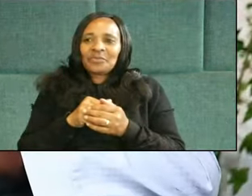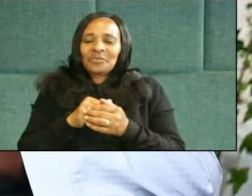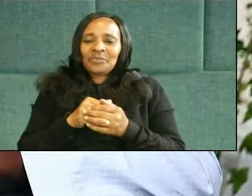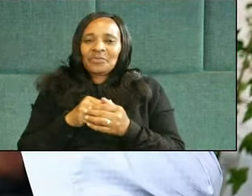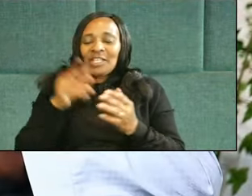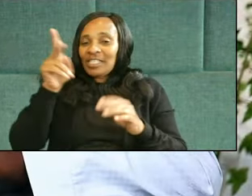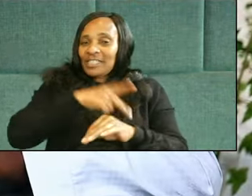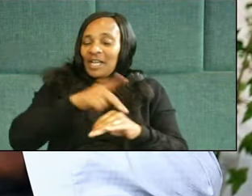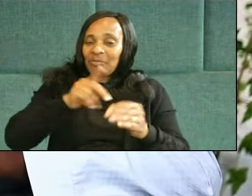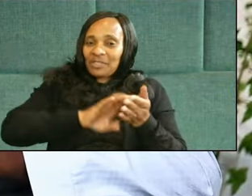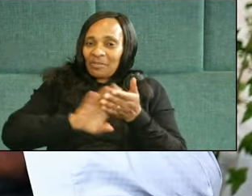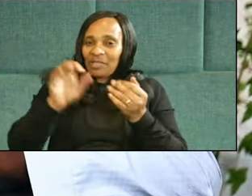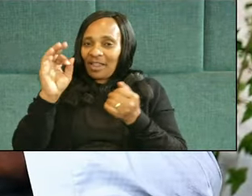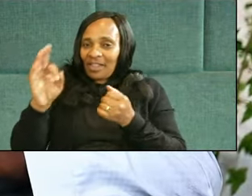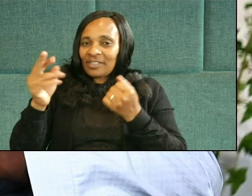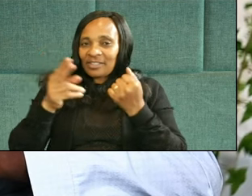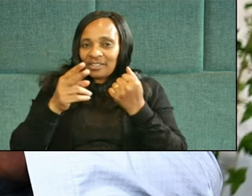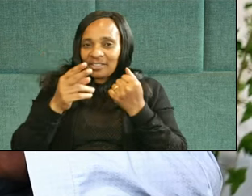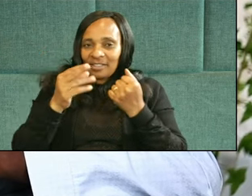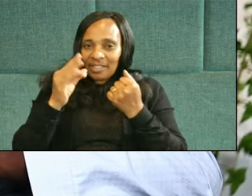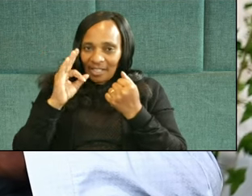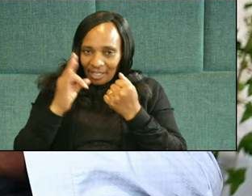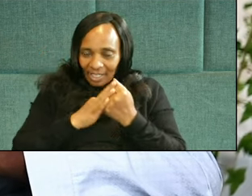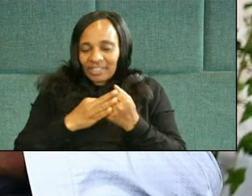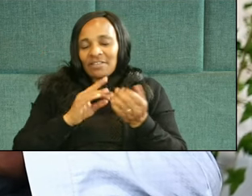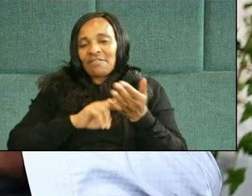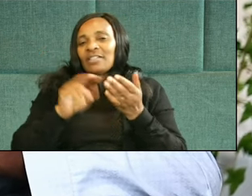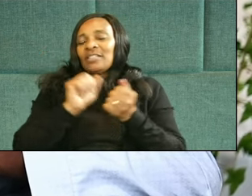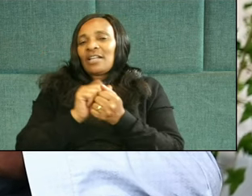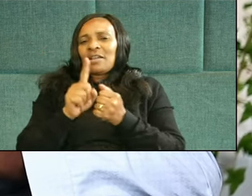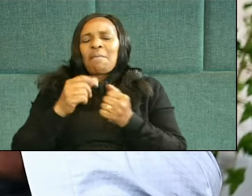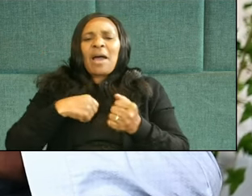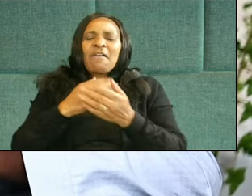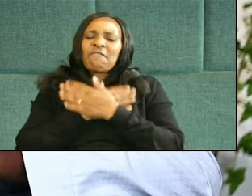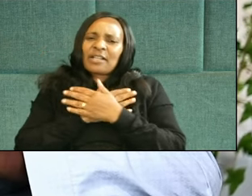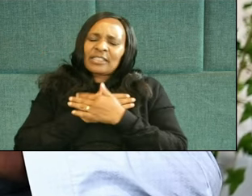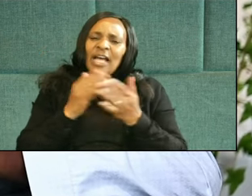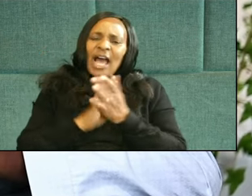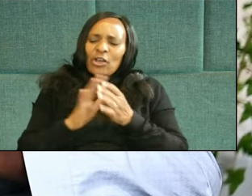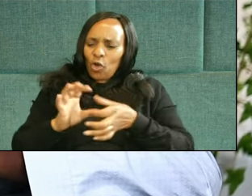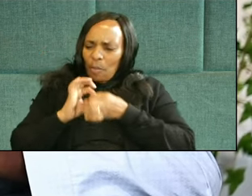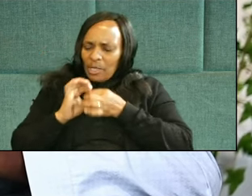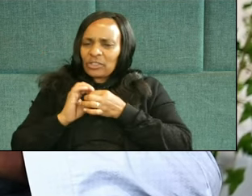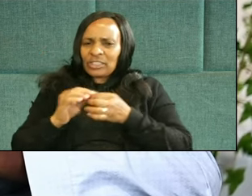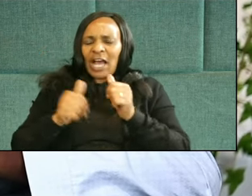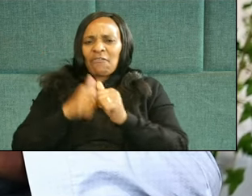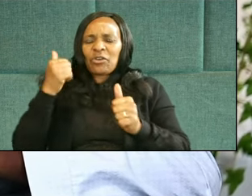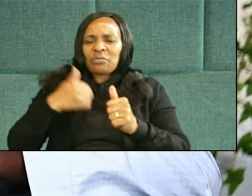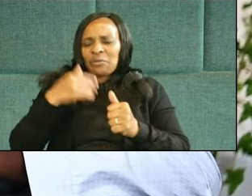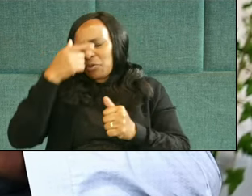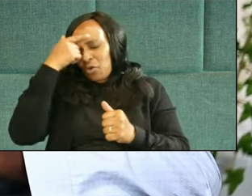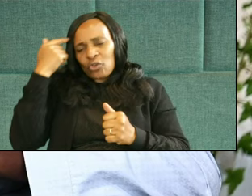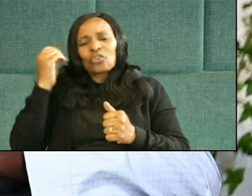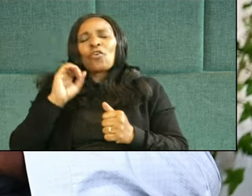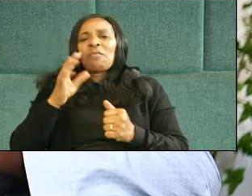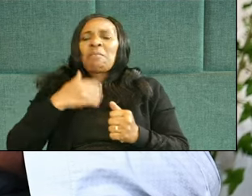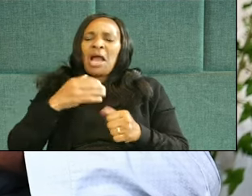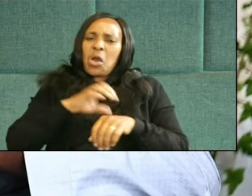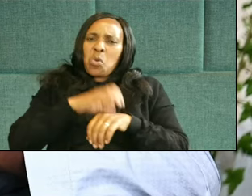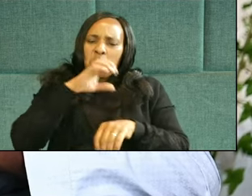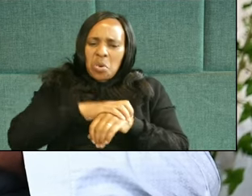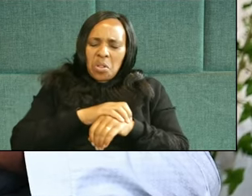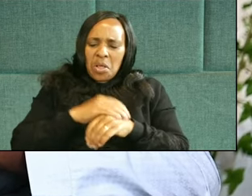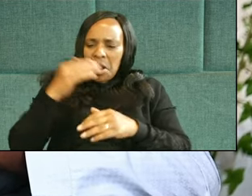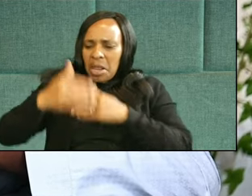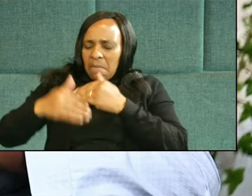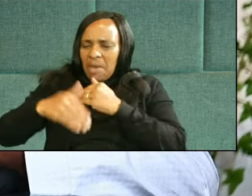Psalm 38, verse 11 says, "My friends and companions avoid me because of my wounds. My neighbors